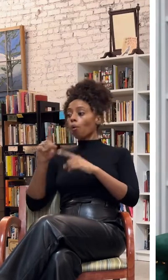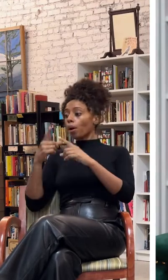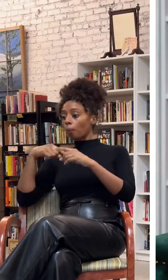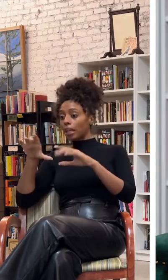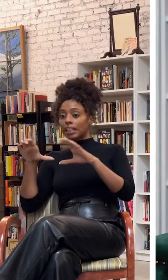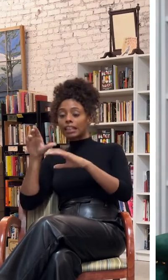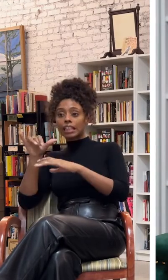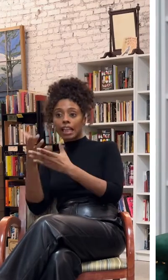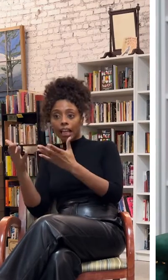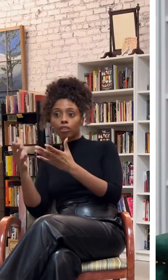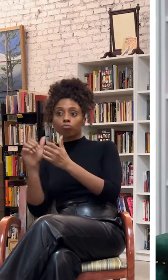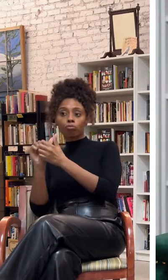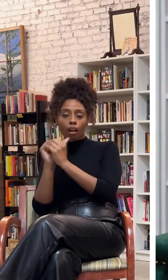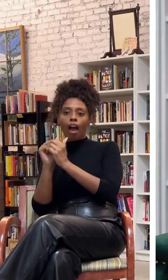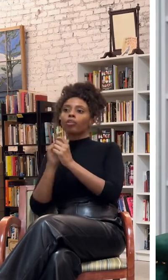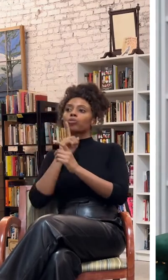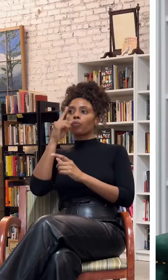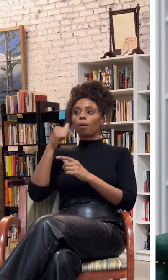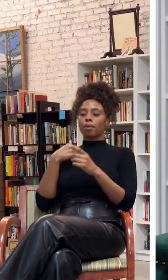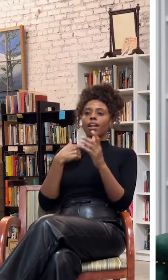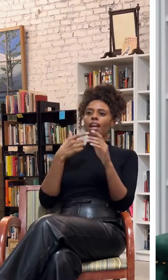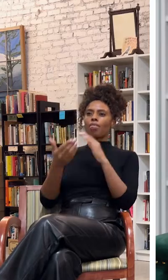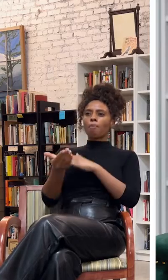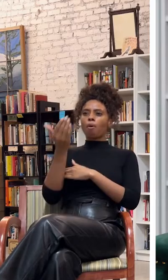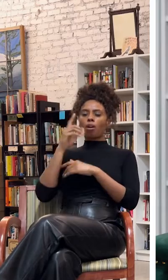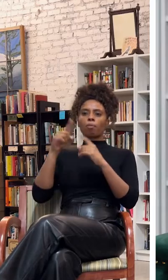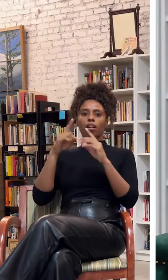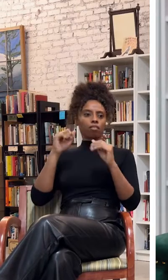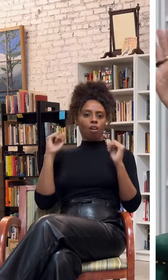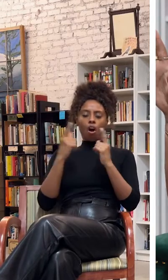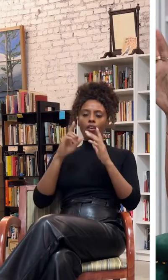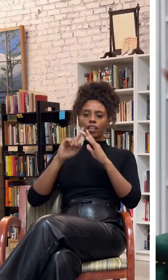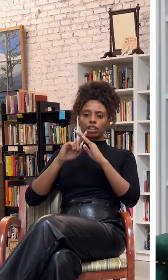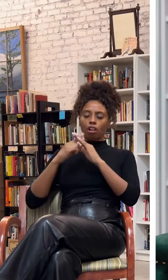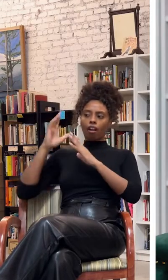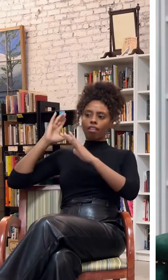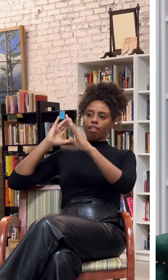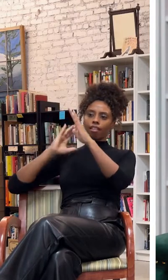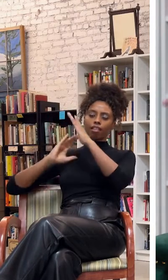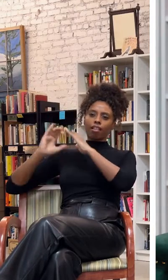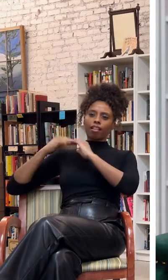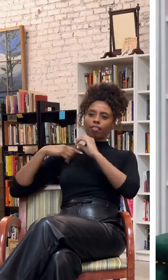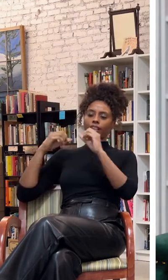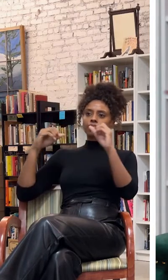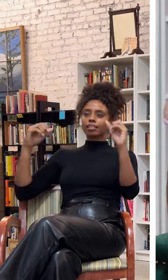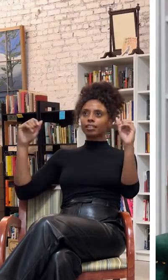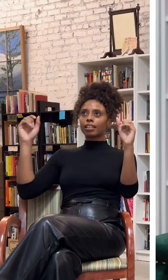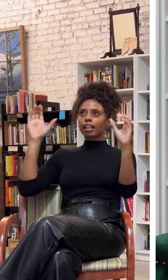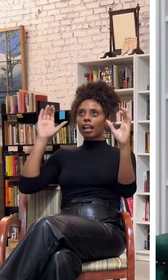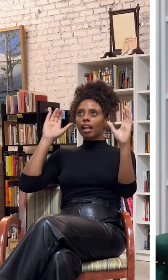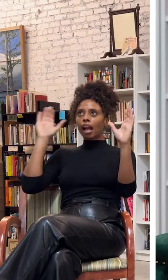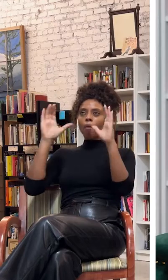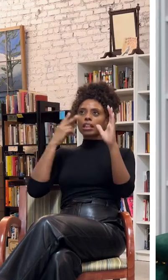thing. Which was true even for me that morning where all this started. It wasn't all these flashes of me. It was the group and the people